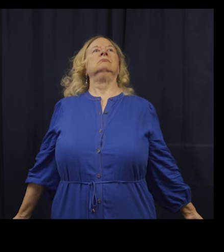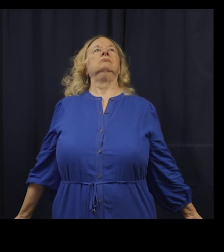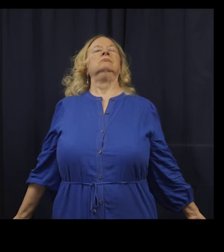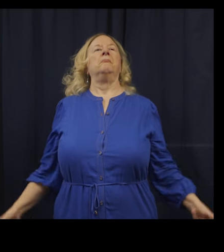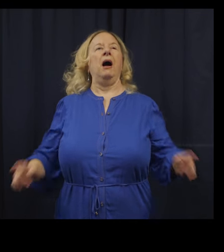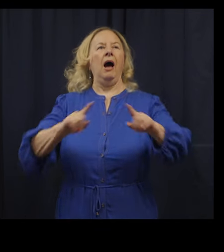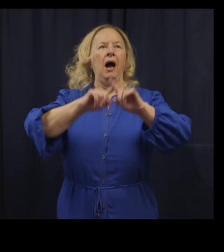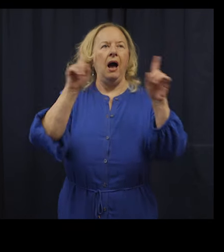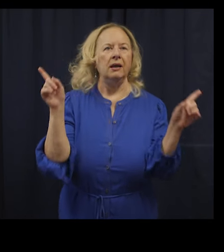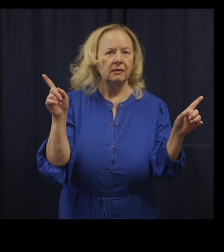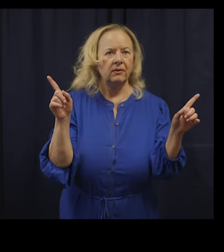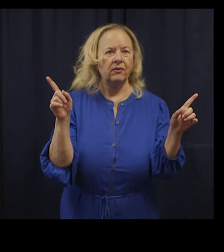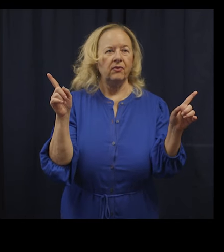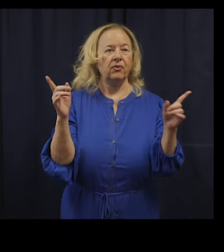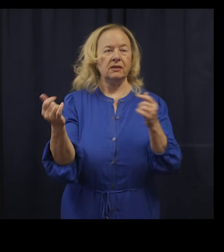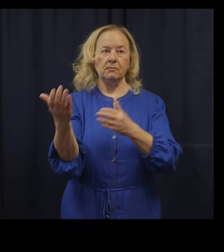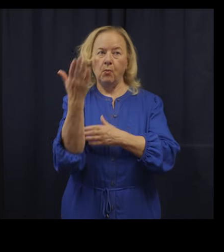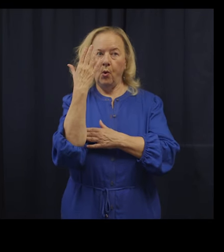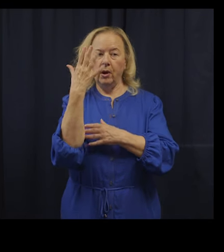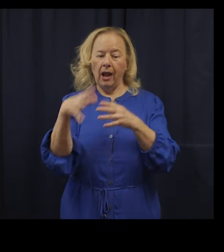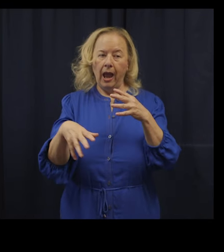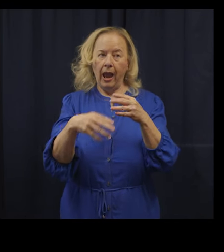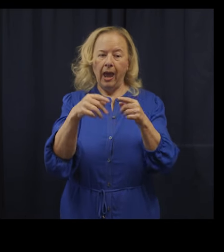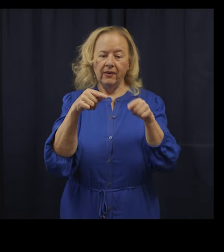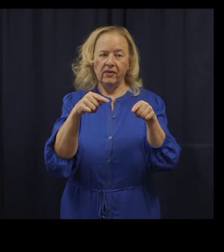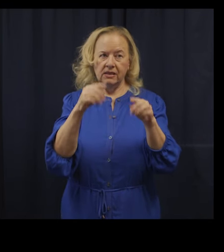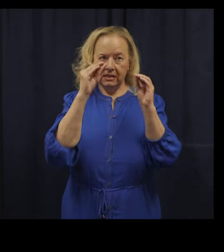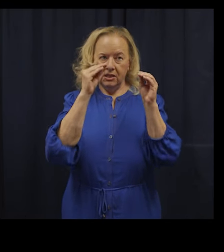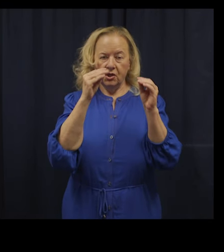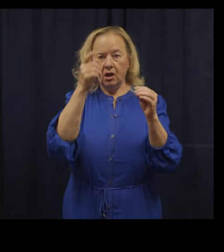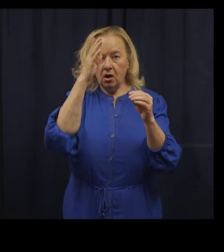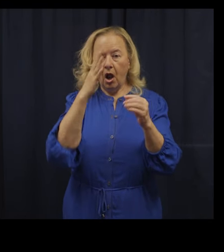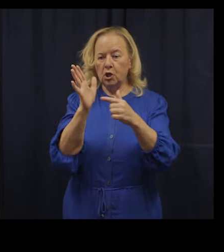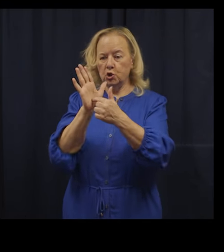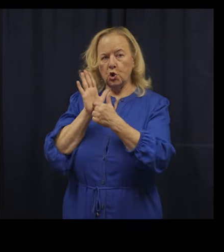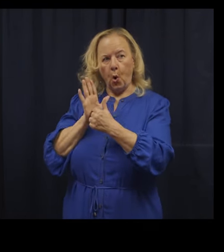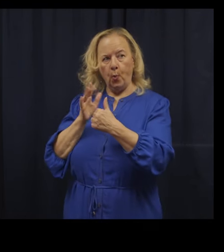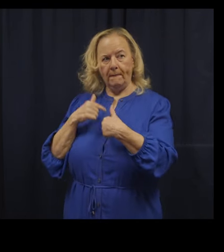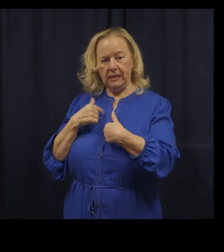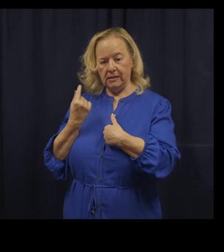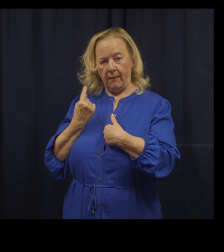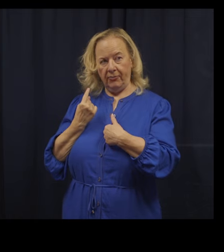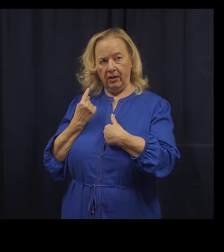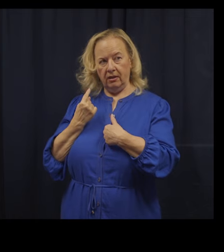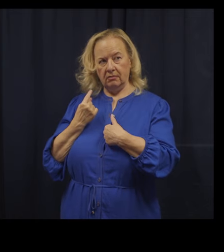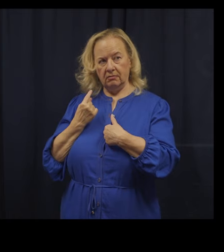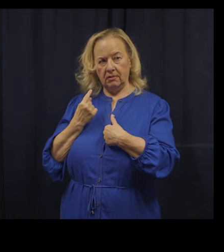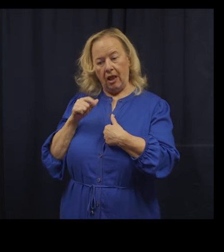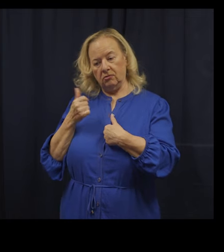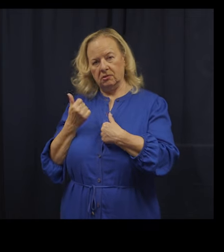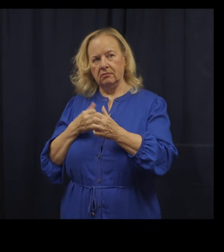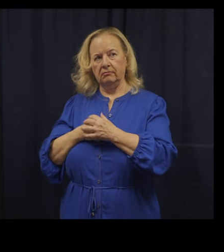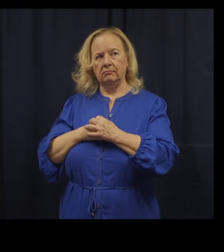But this morning, the reason why I added this, God showed me something else.